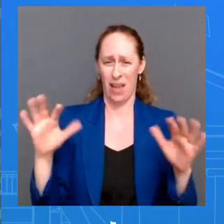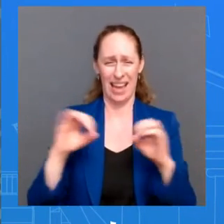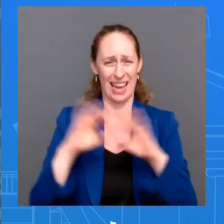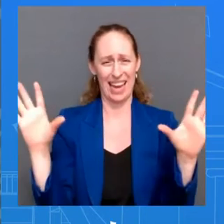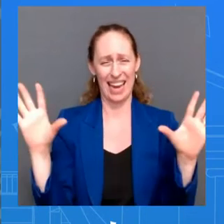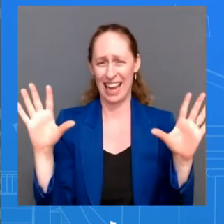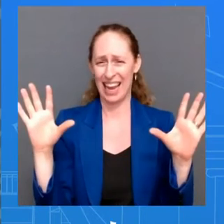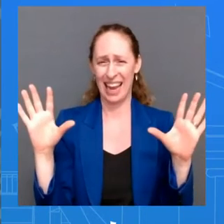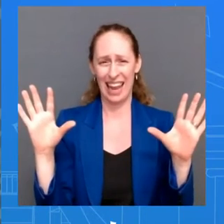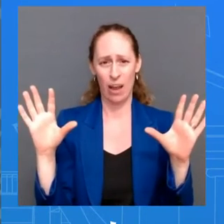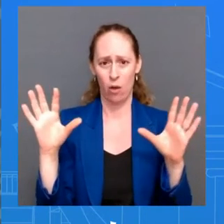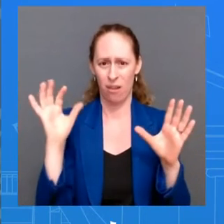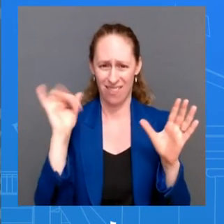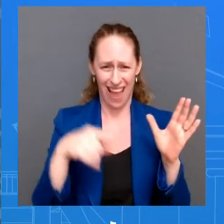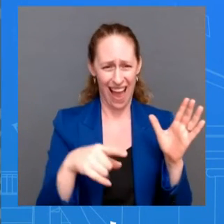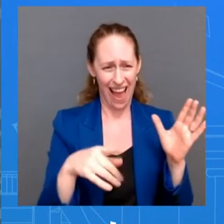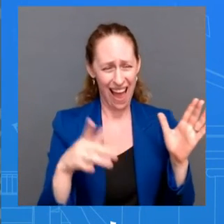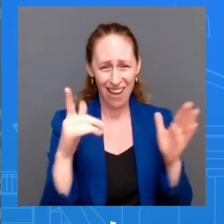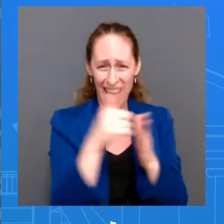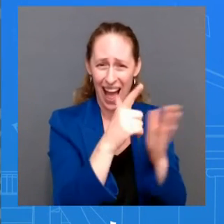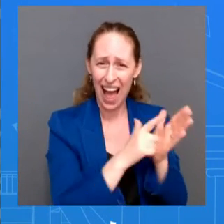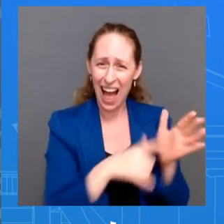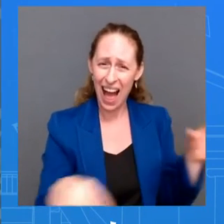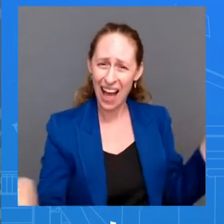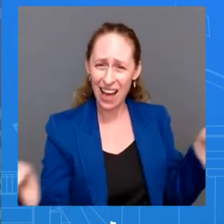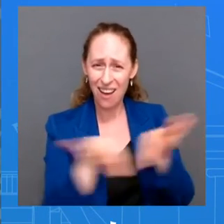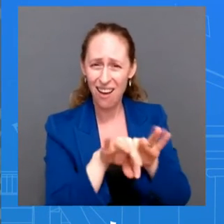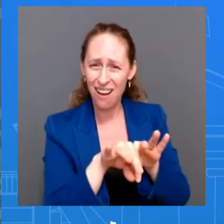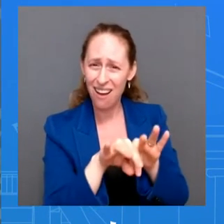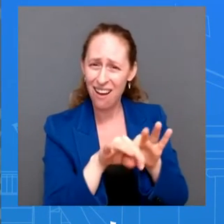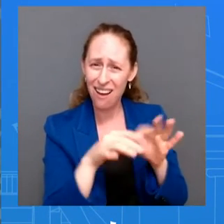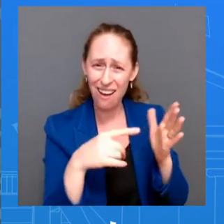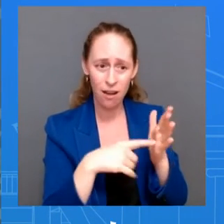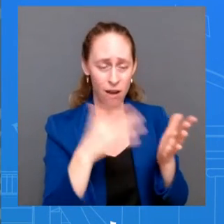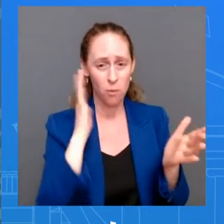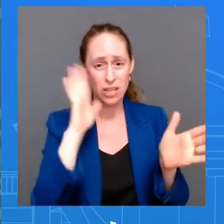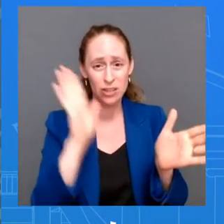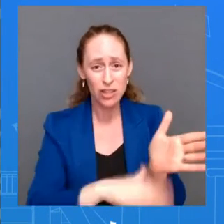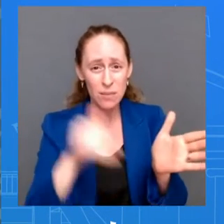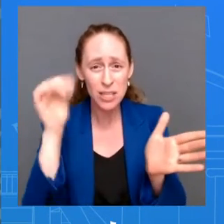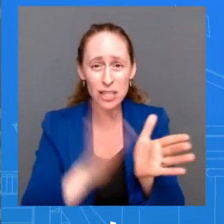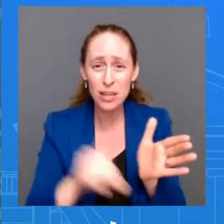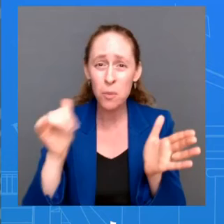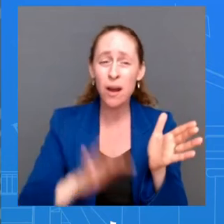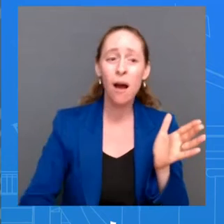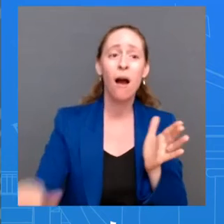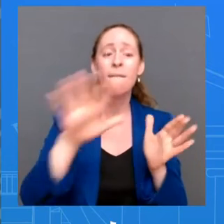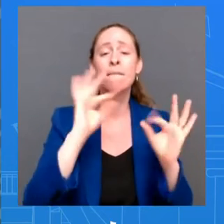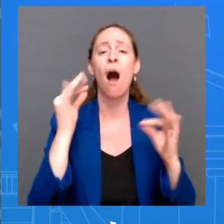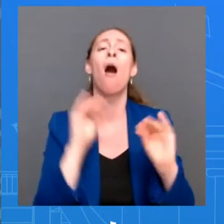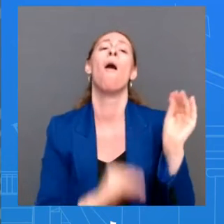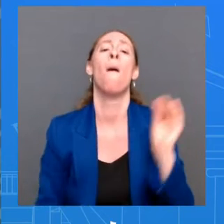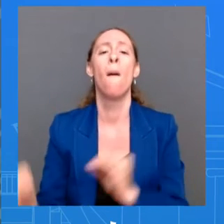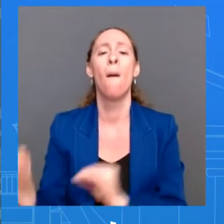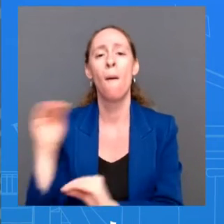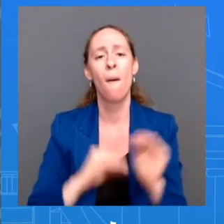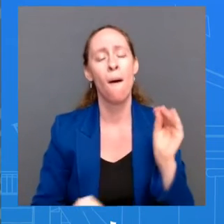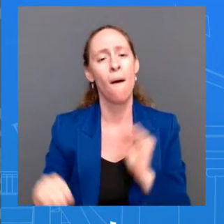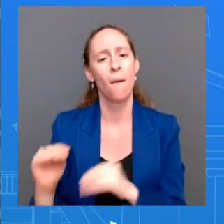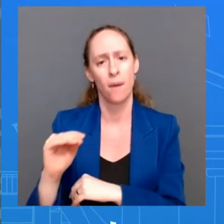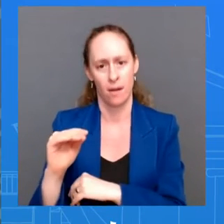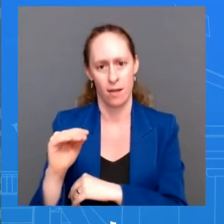family, how it's going to lower cost. And this is a plan. When we talk about having a plan for inflation, this is the plan that Democrats have.